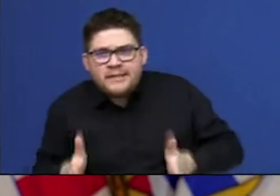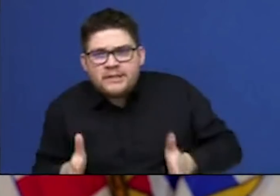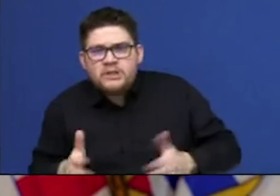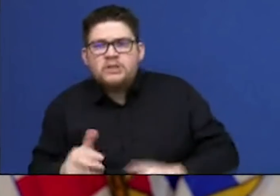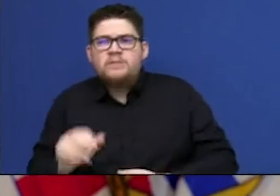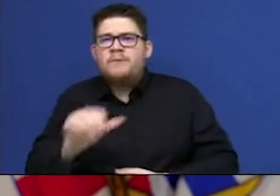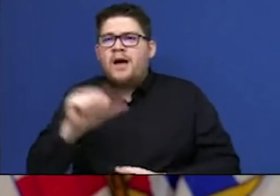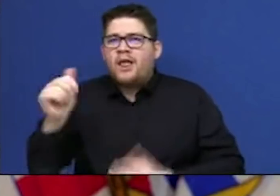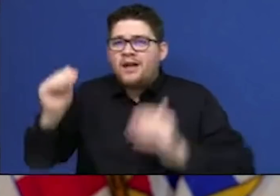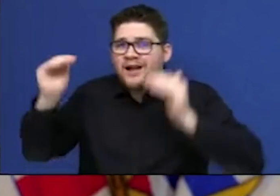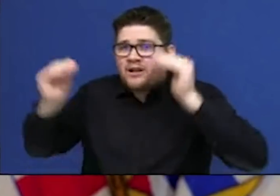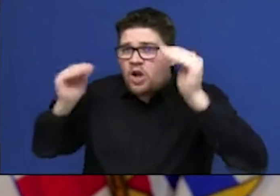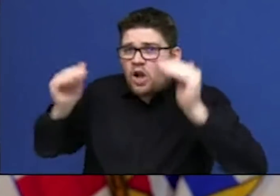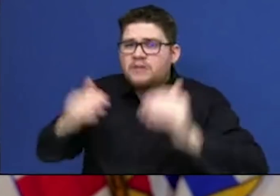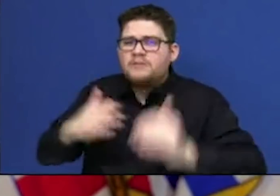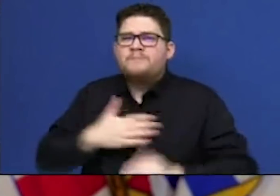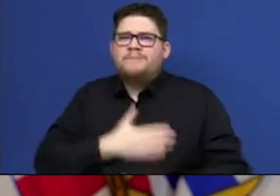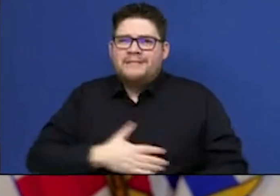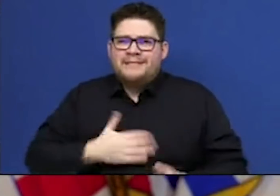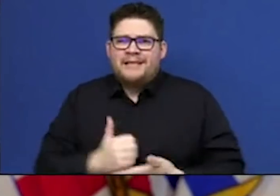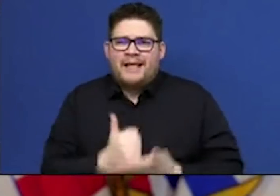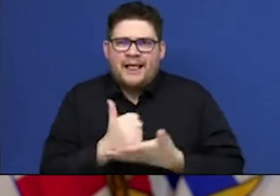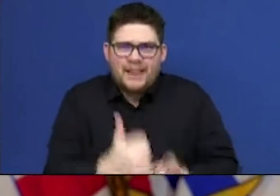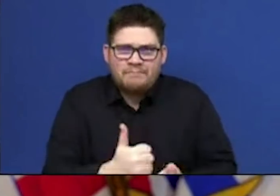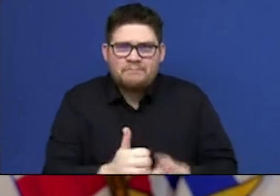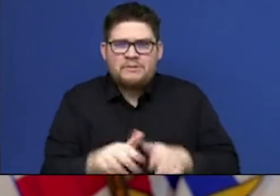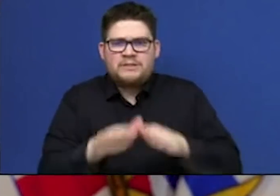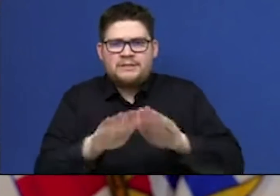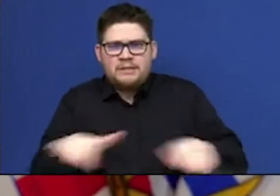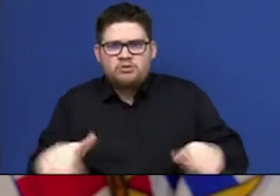prevent transmission in our school setting.